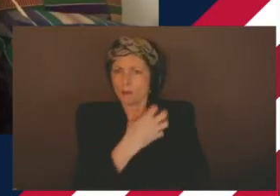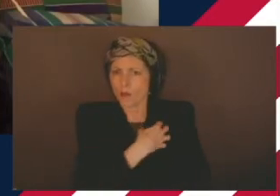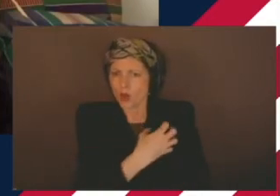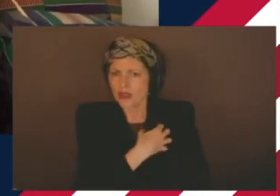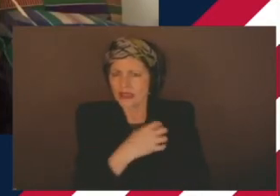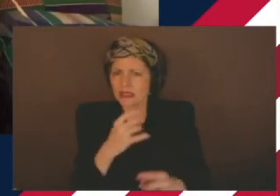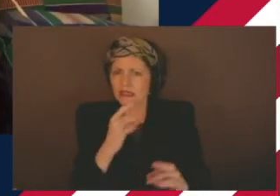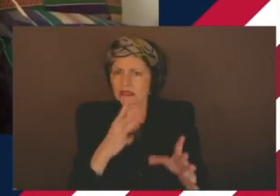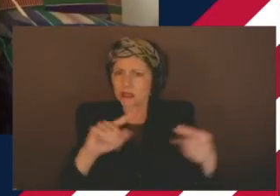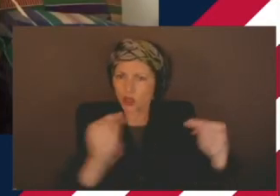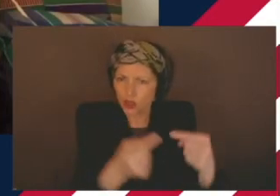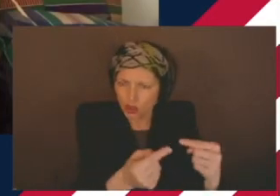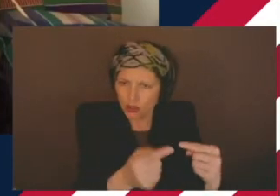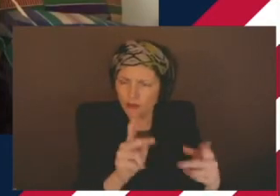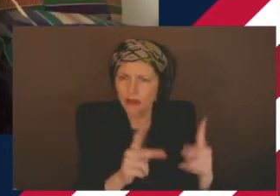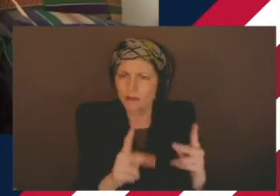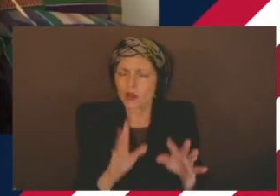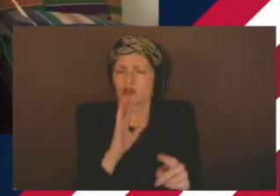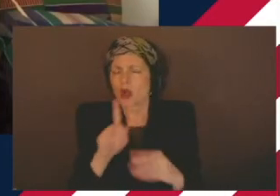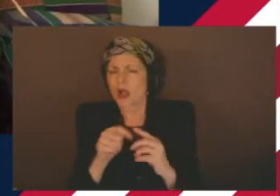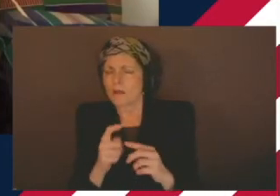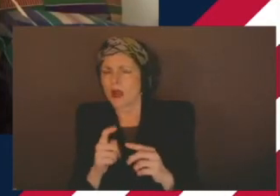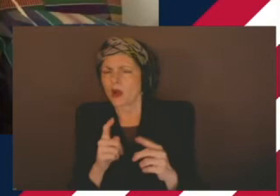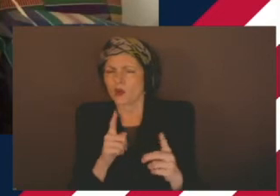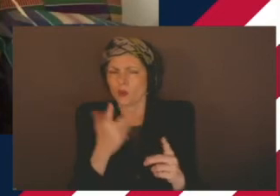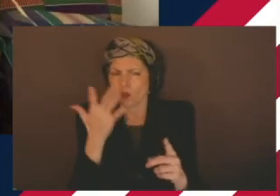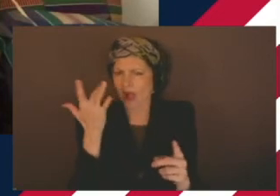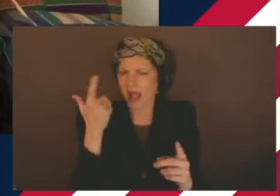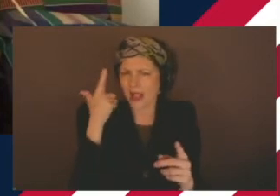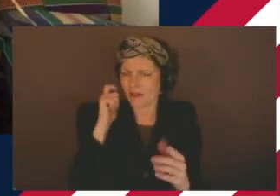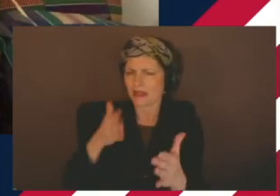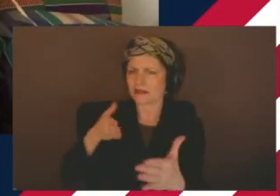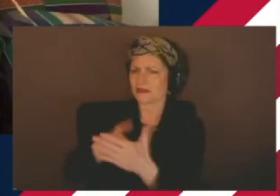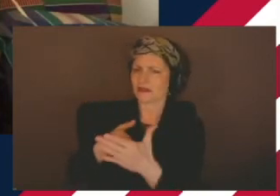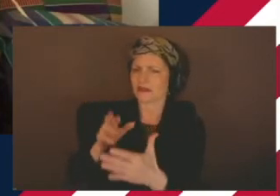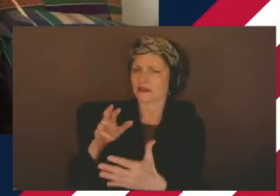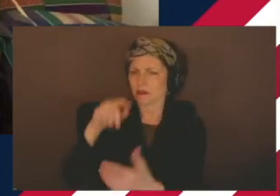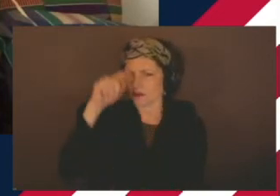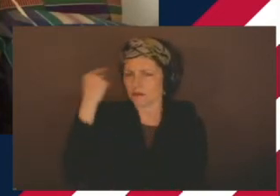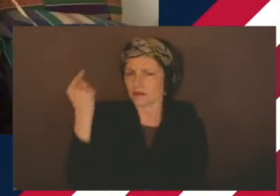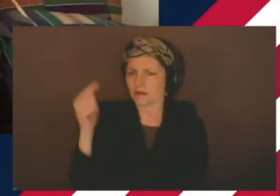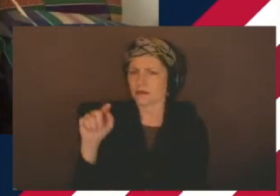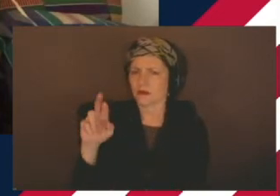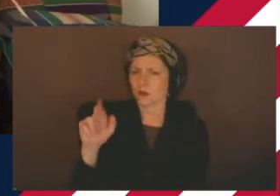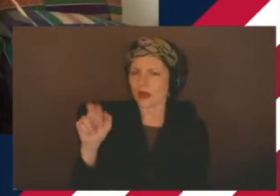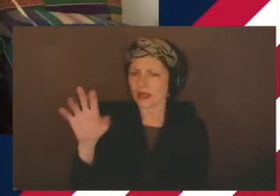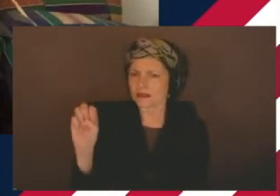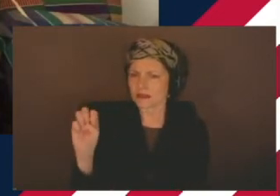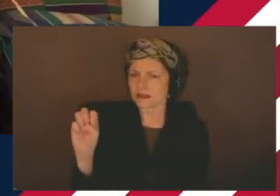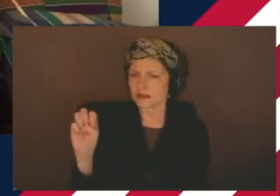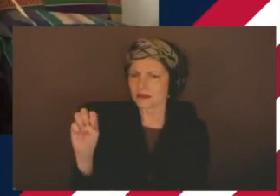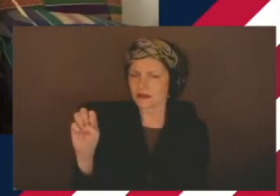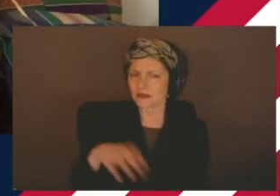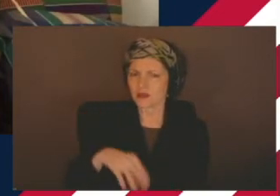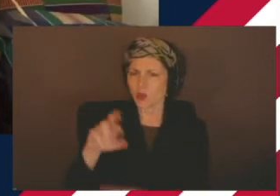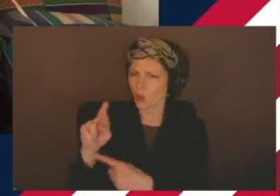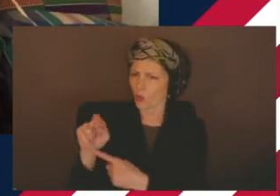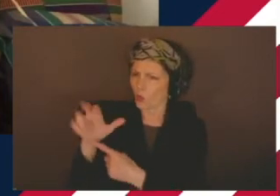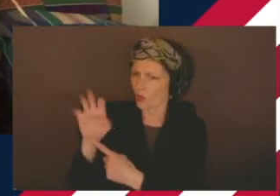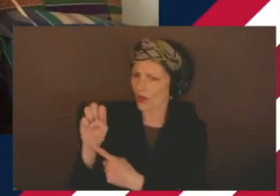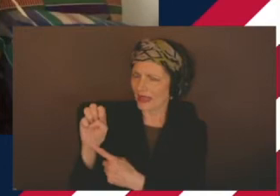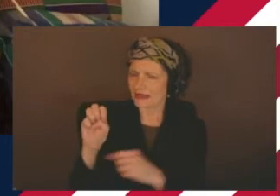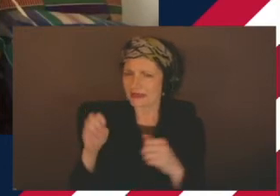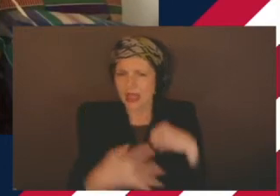you think in our platform we need to address as it relates to racism and poverty? And we know that one of the biggest